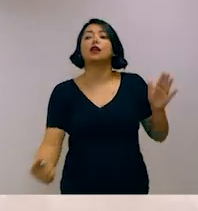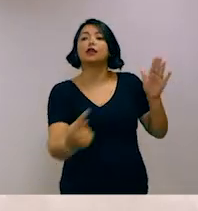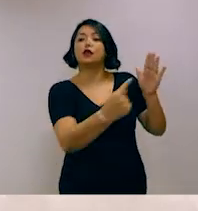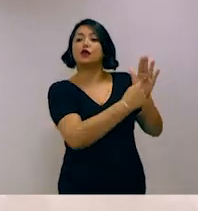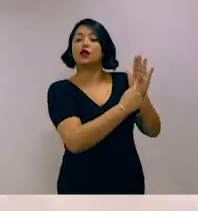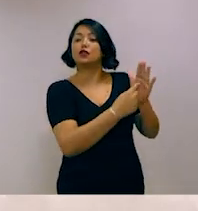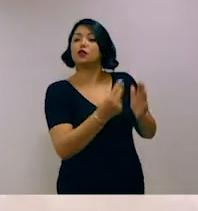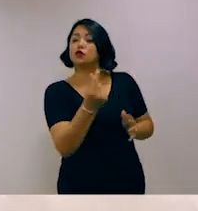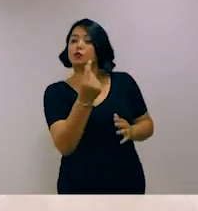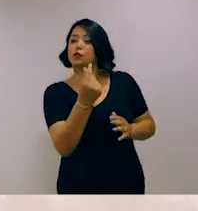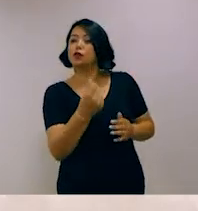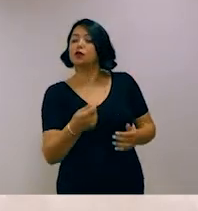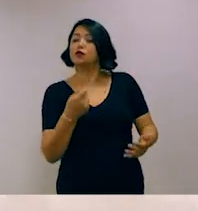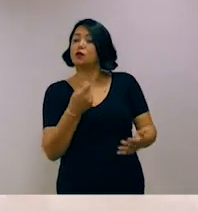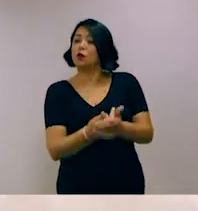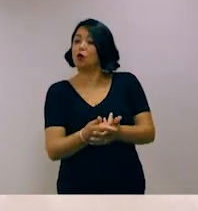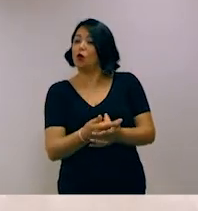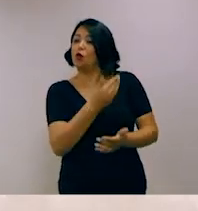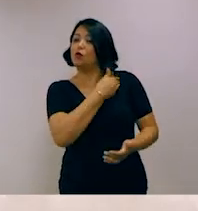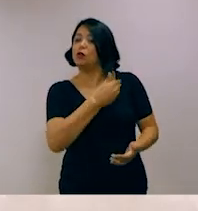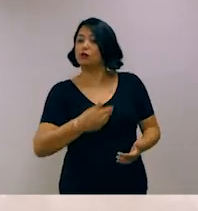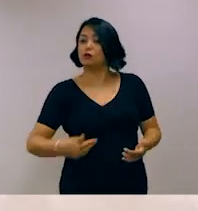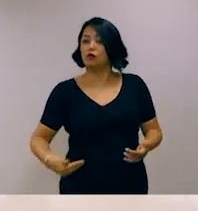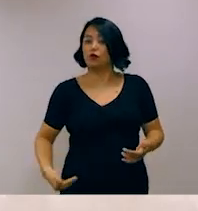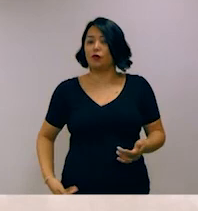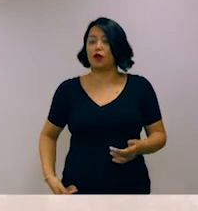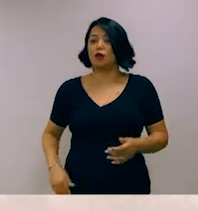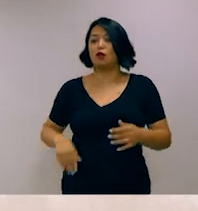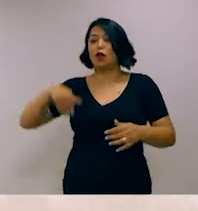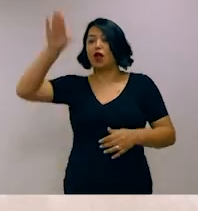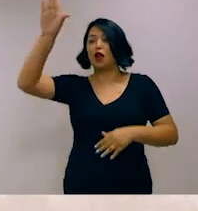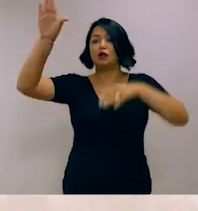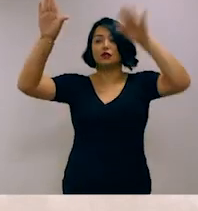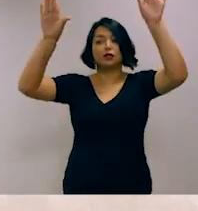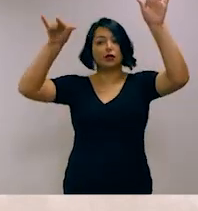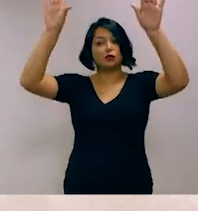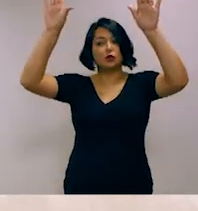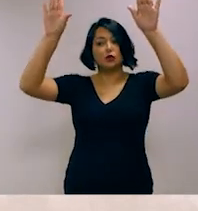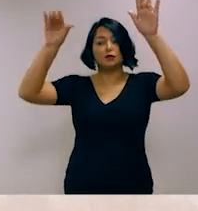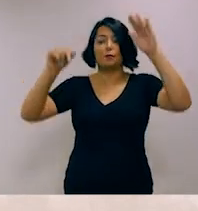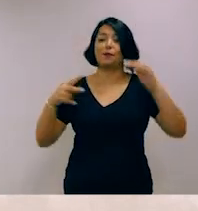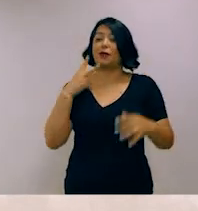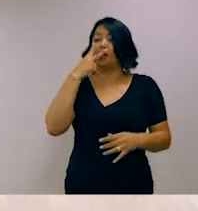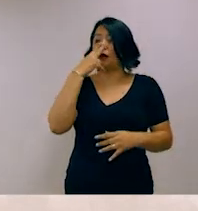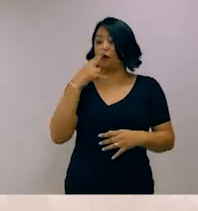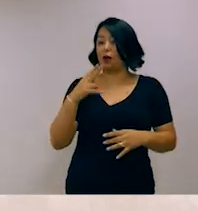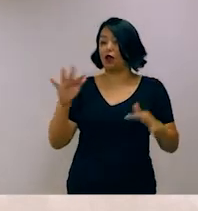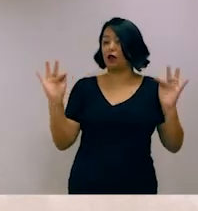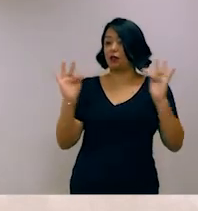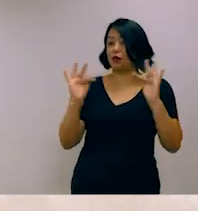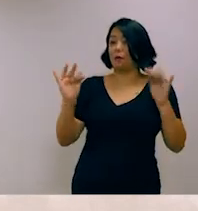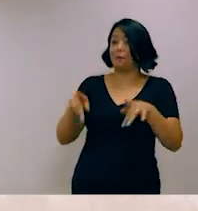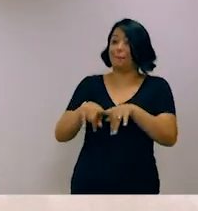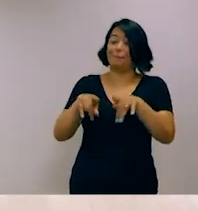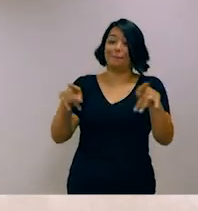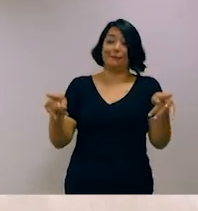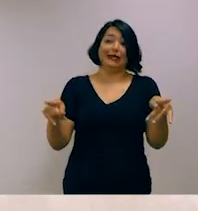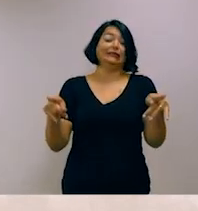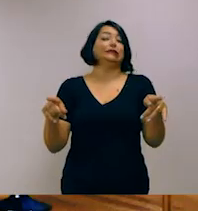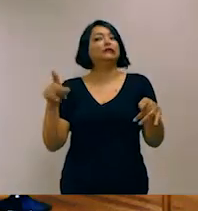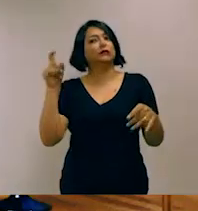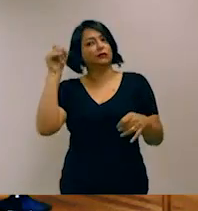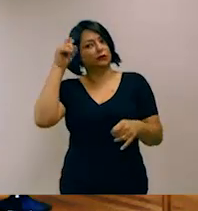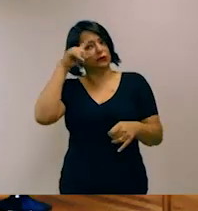identifying overpricing in public procurement processes. Maybe it seems to be something